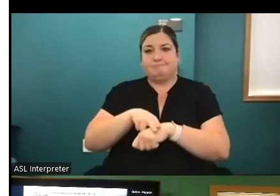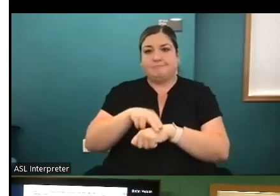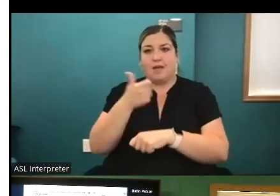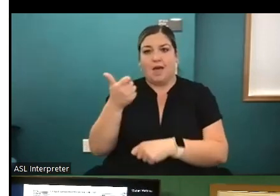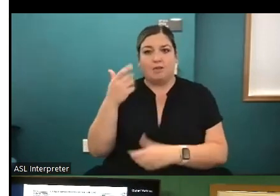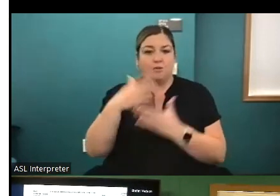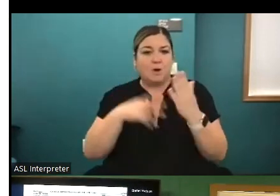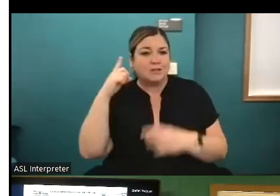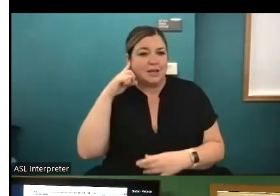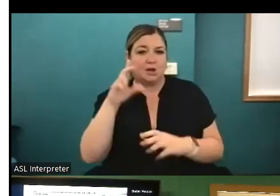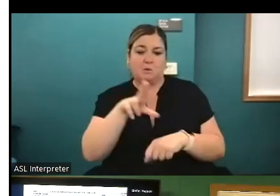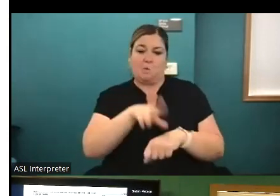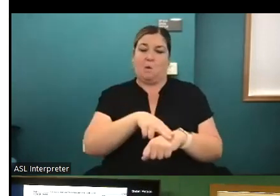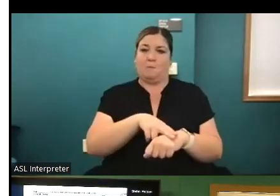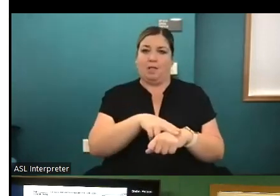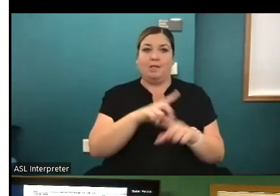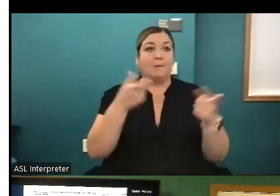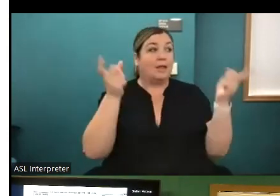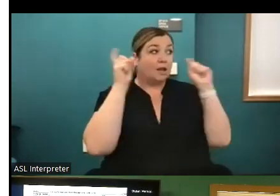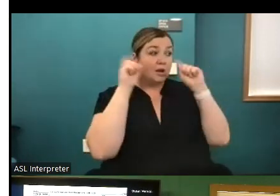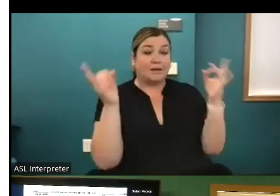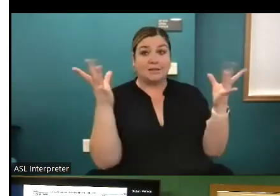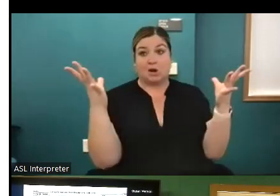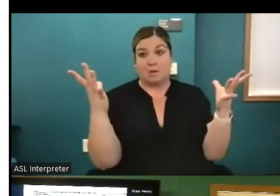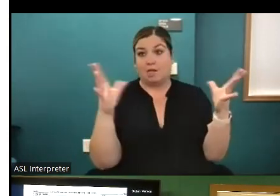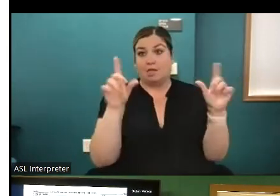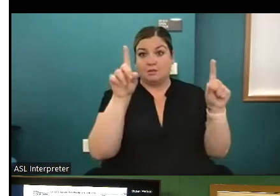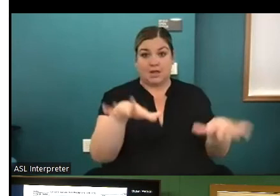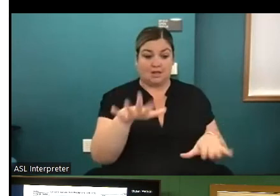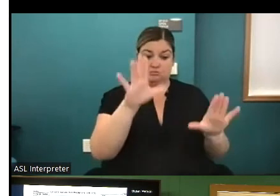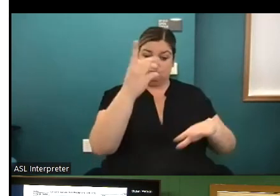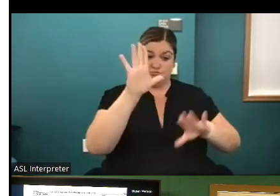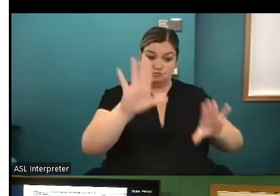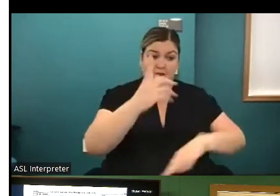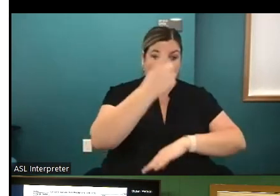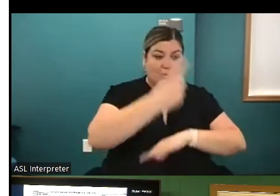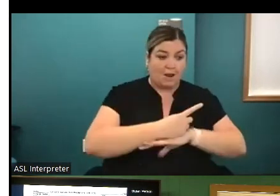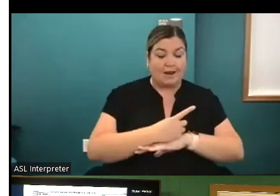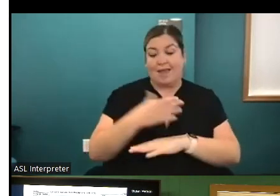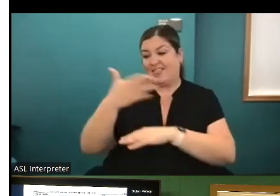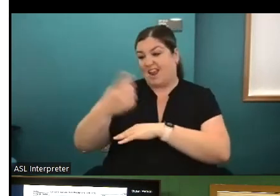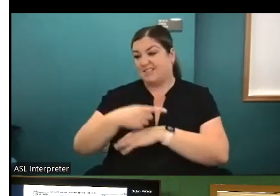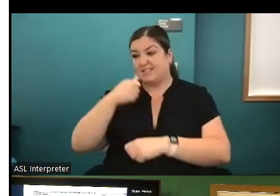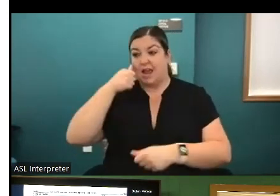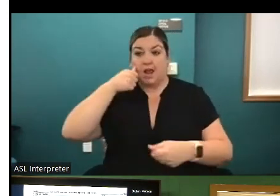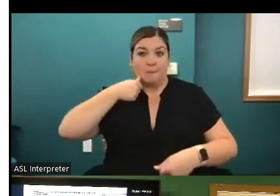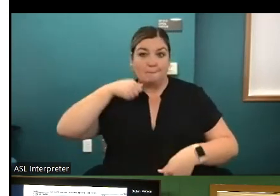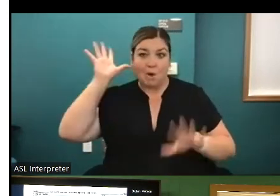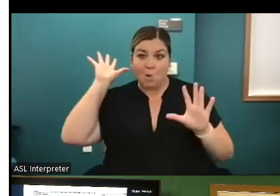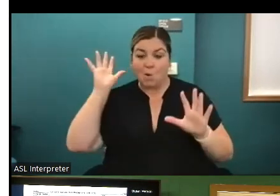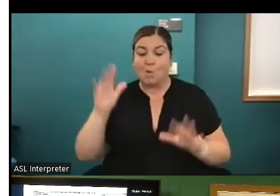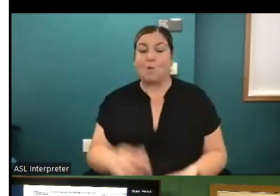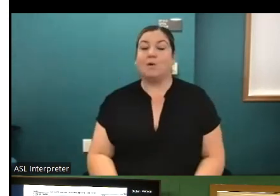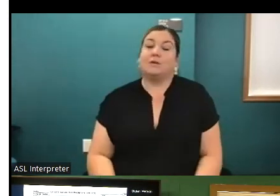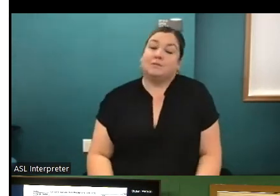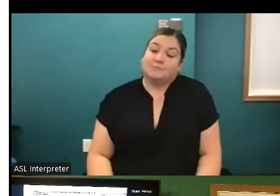is normal. Anyway, But with hearing aids, it's terrible because they could test great one day and then the next day they're and profoundly their deaf. thresholds go like this, yeah. Yeah. So